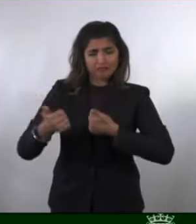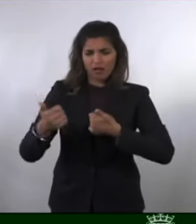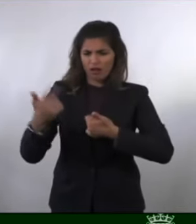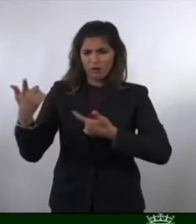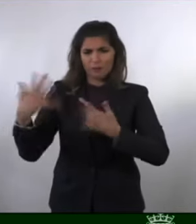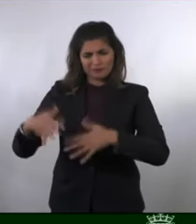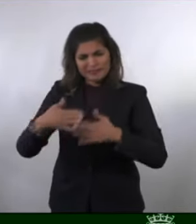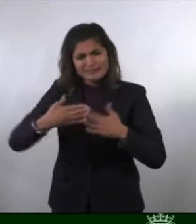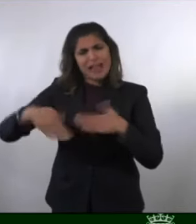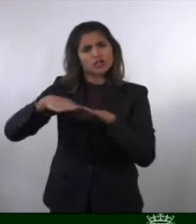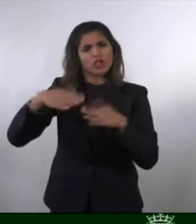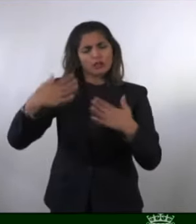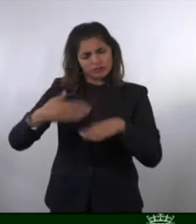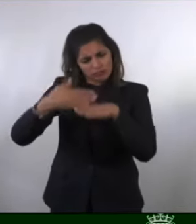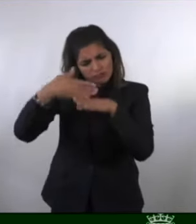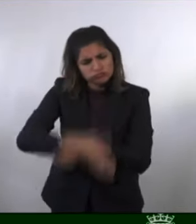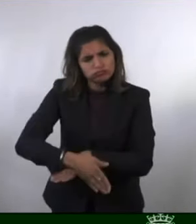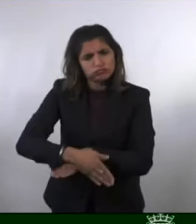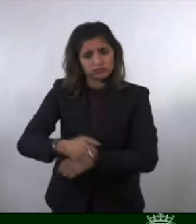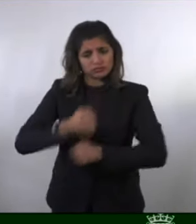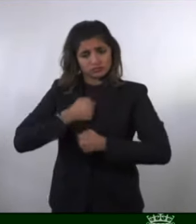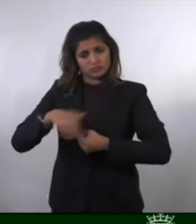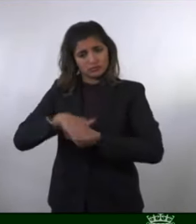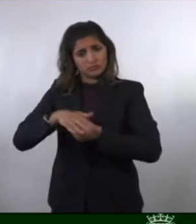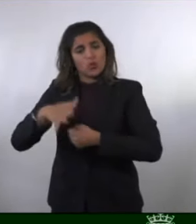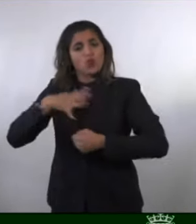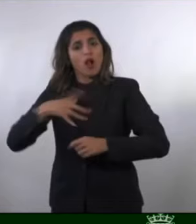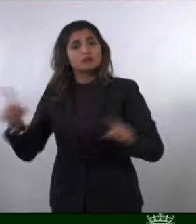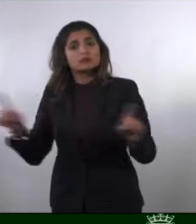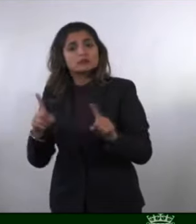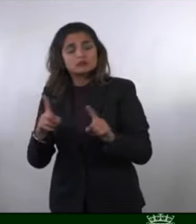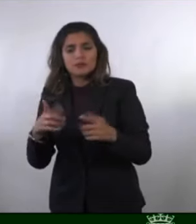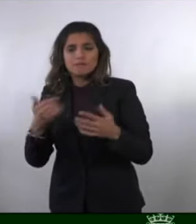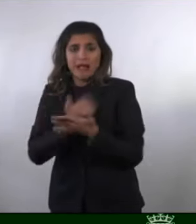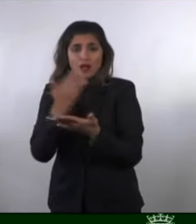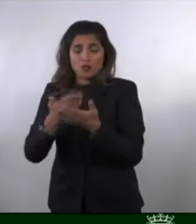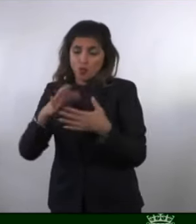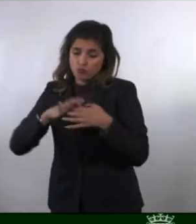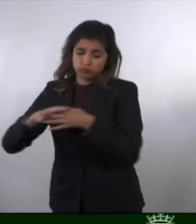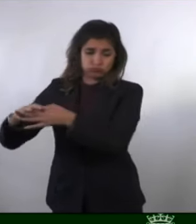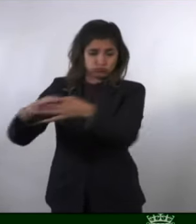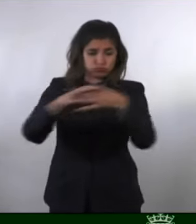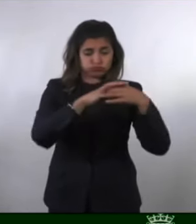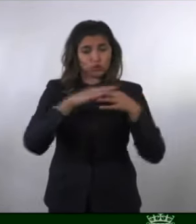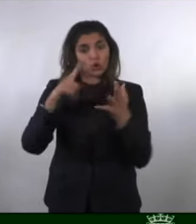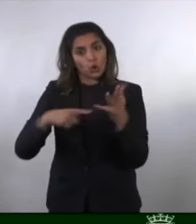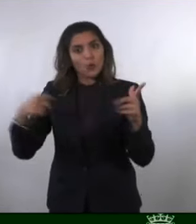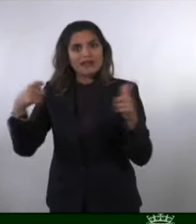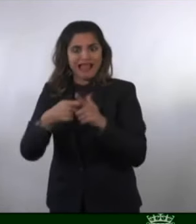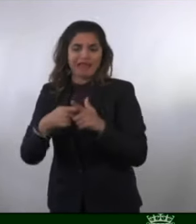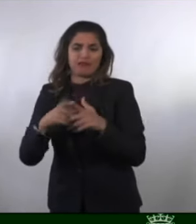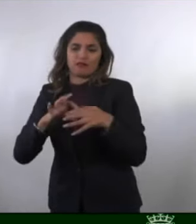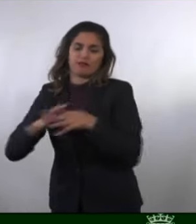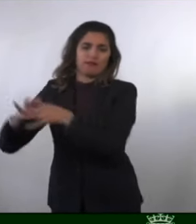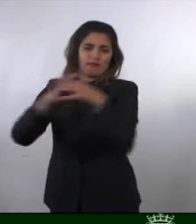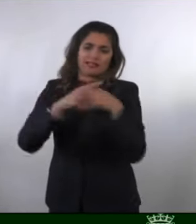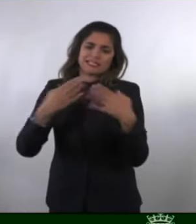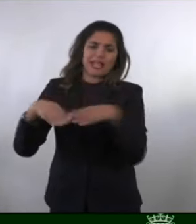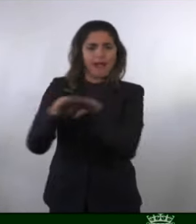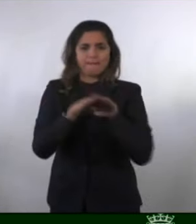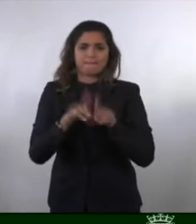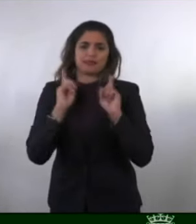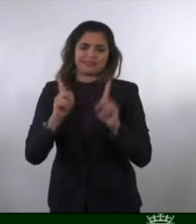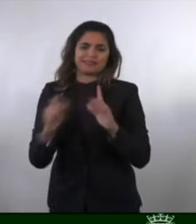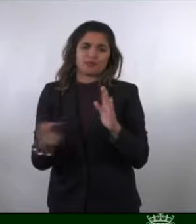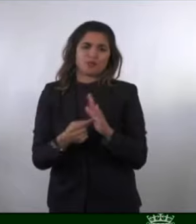What they and my constituents want for Christmas, Prime Minister, is a united approach across the United Kingdom. And to please my own